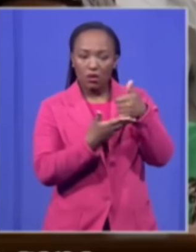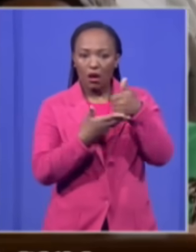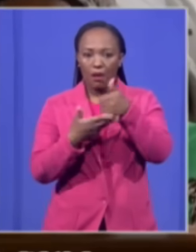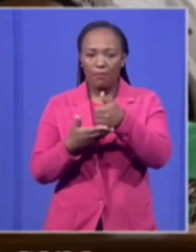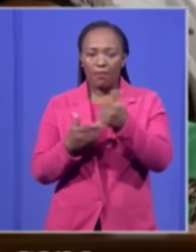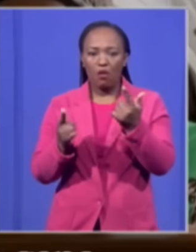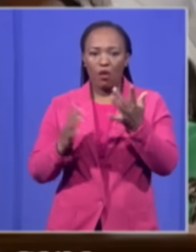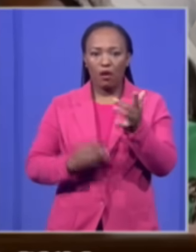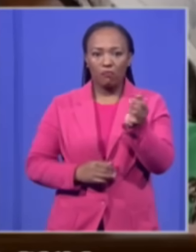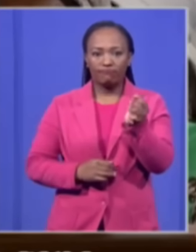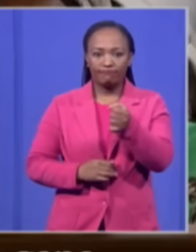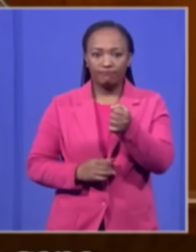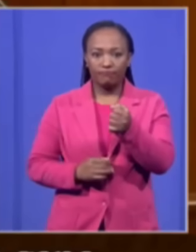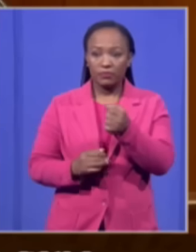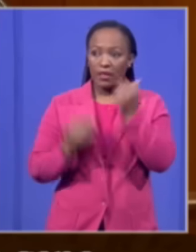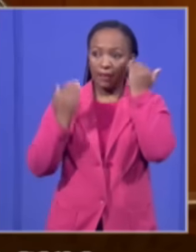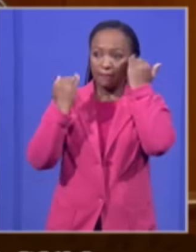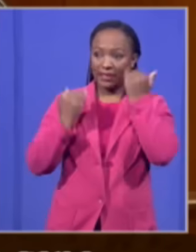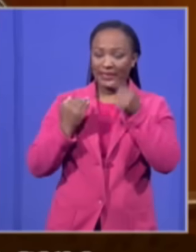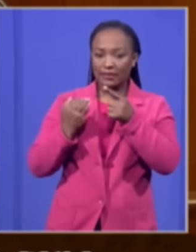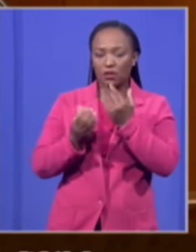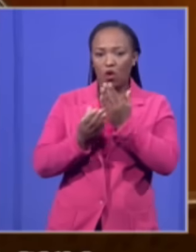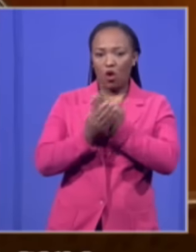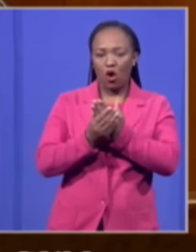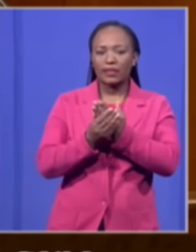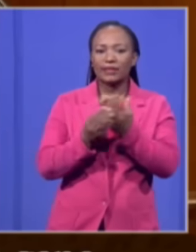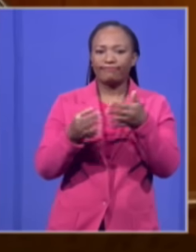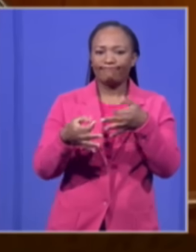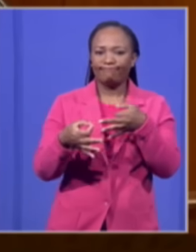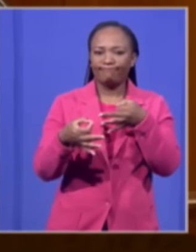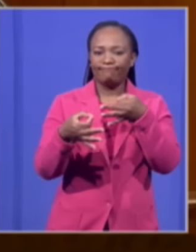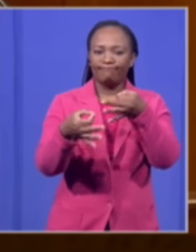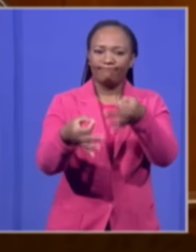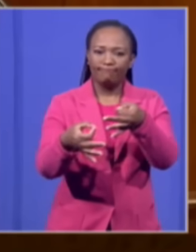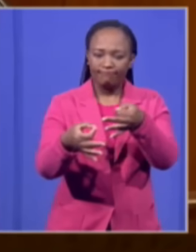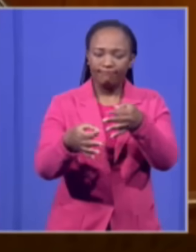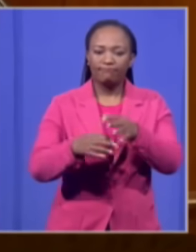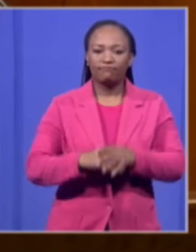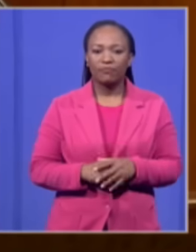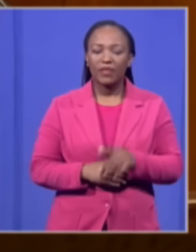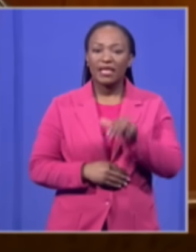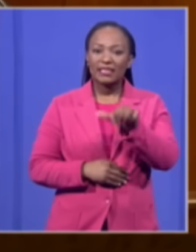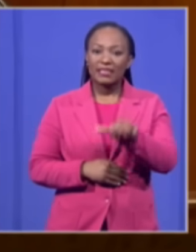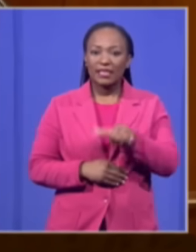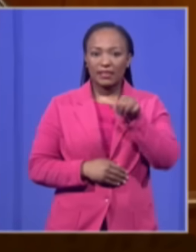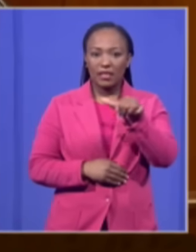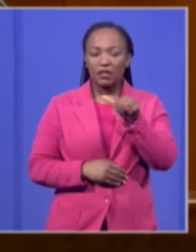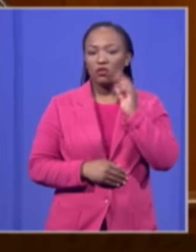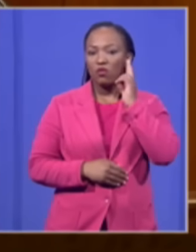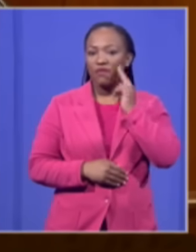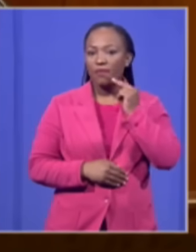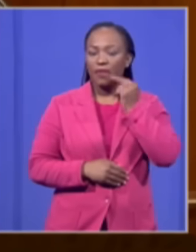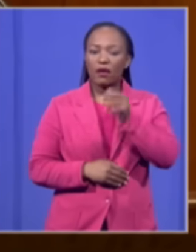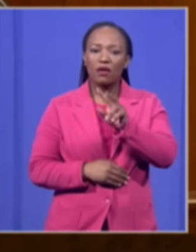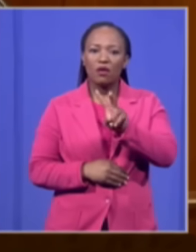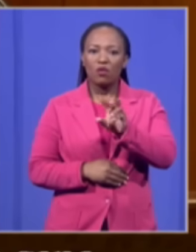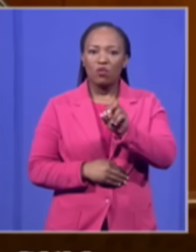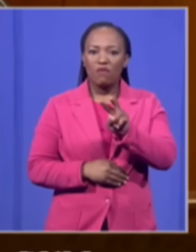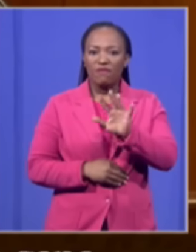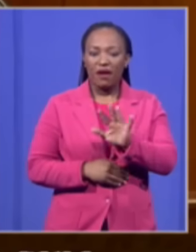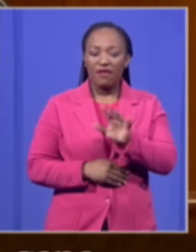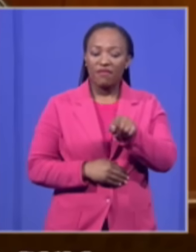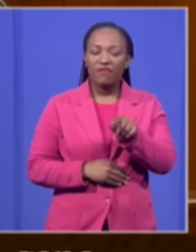buseditse kgetsi kwa morago. Until 16 September 2025 for the decision of the Director